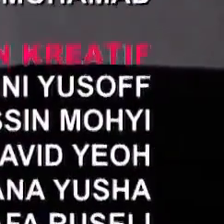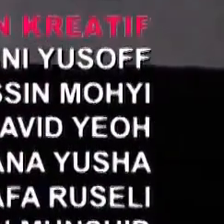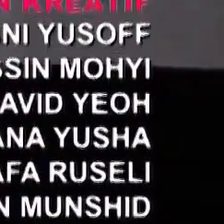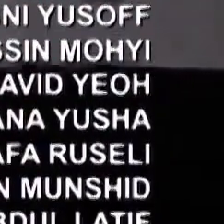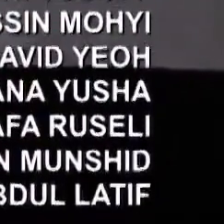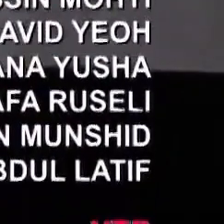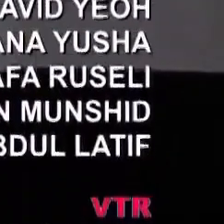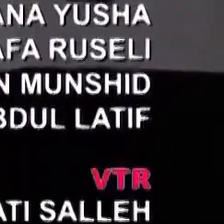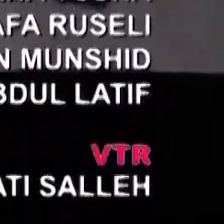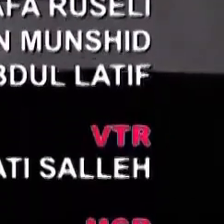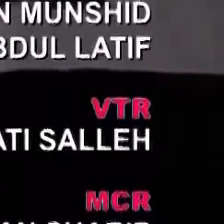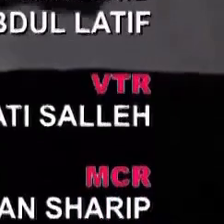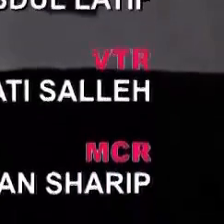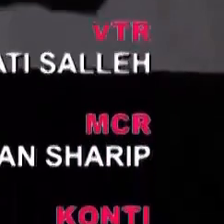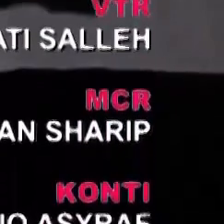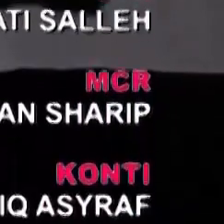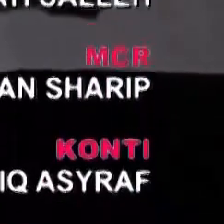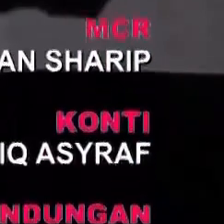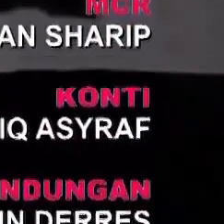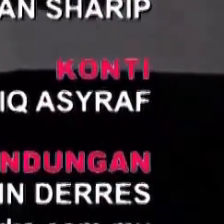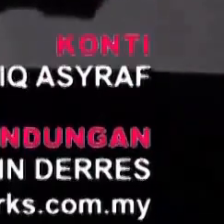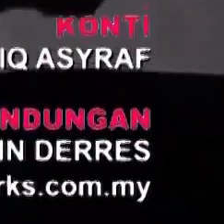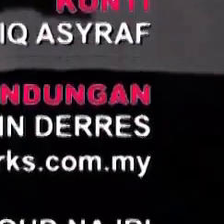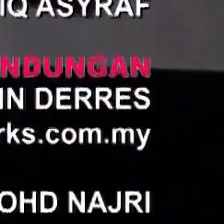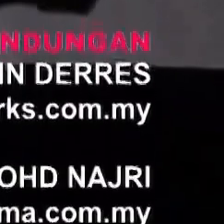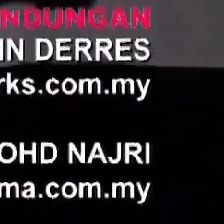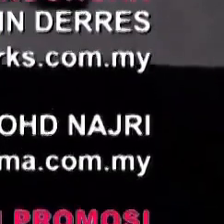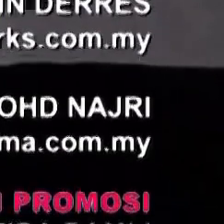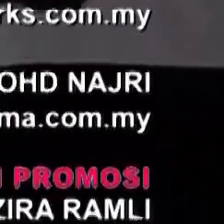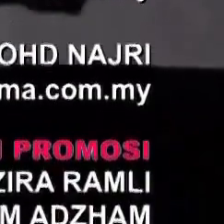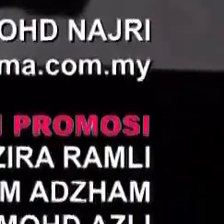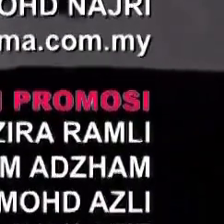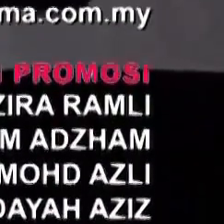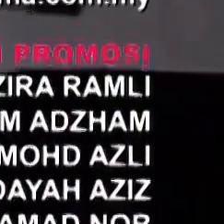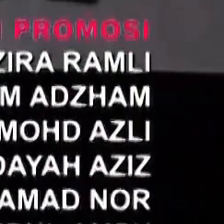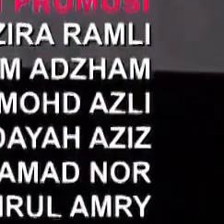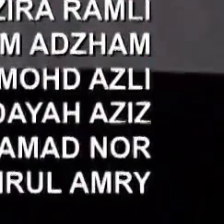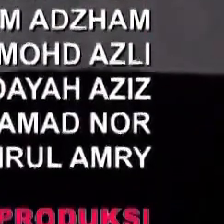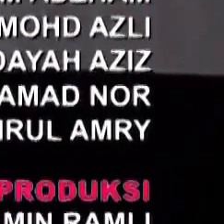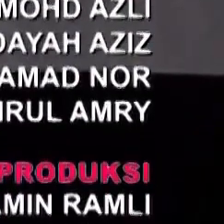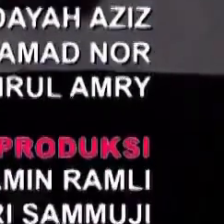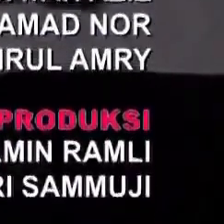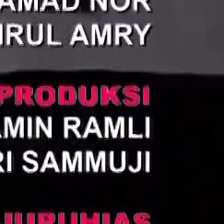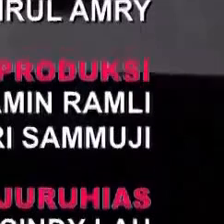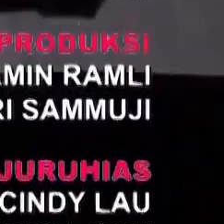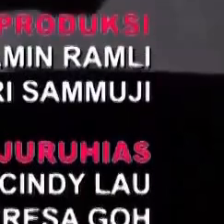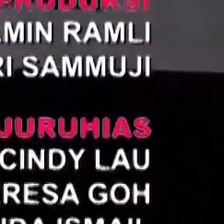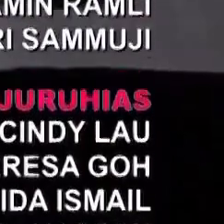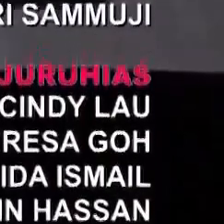Three. It's a gorilla. Thank you.